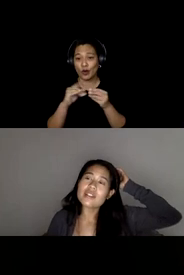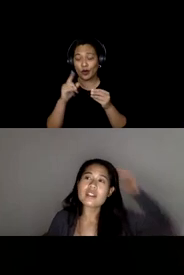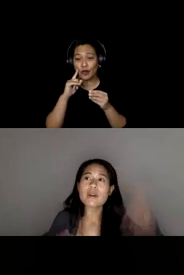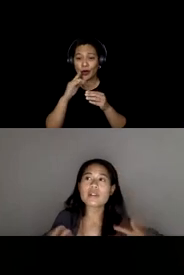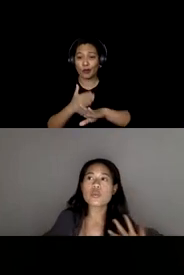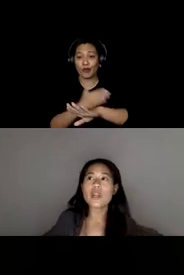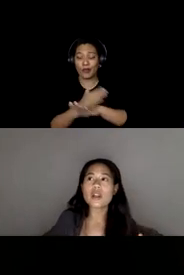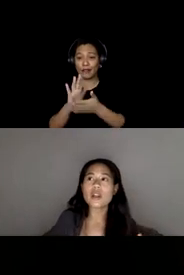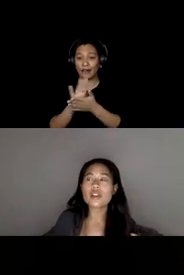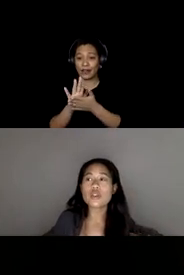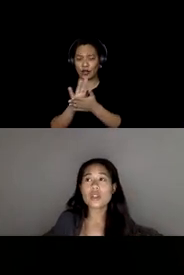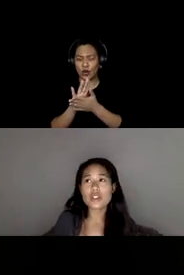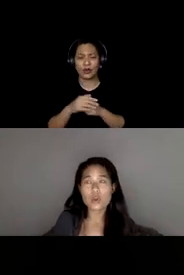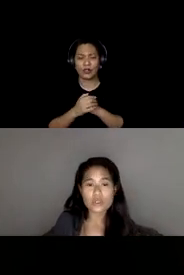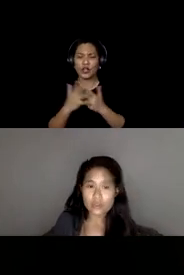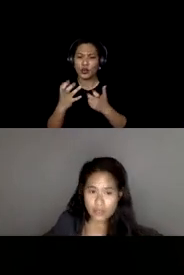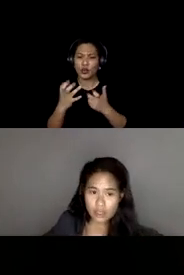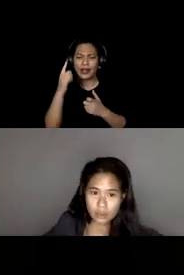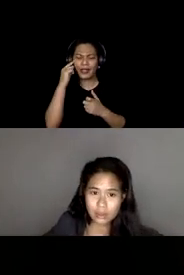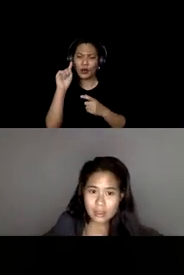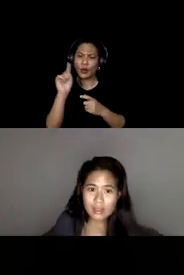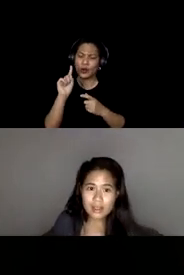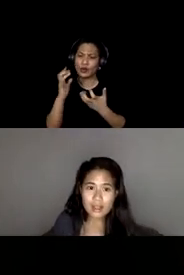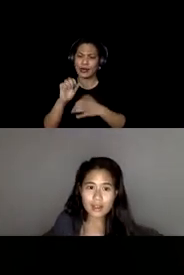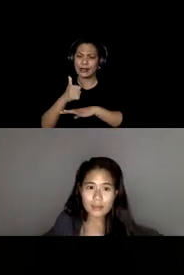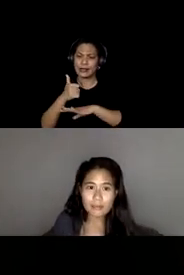things you'll have to think about is where you want to host your videos.